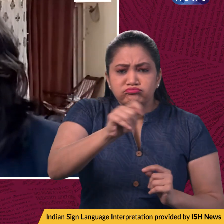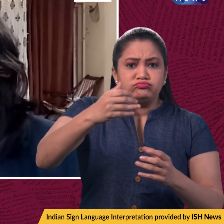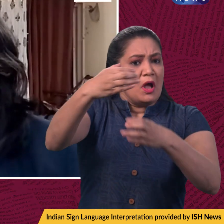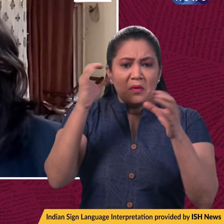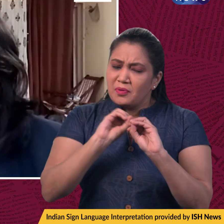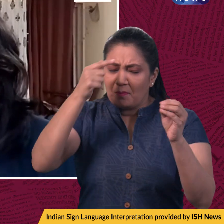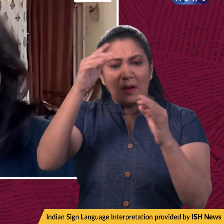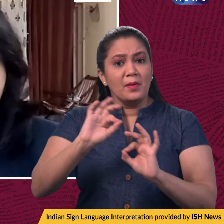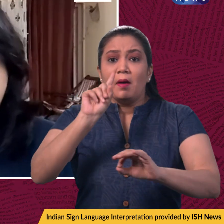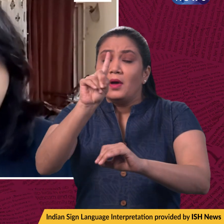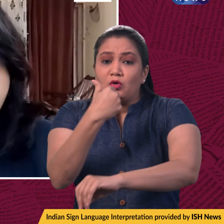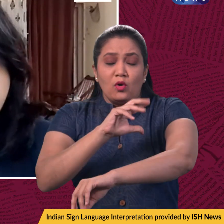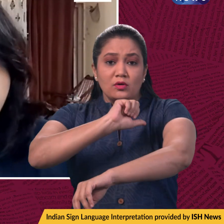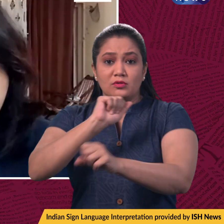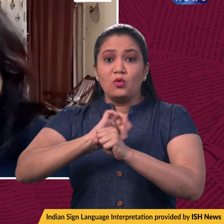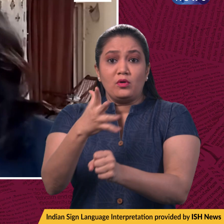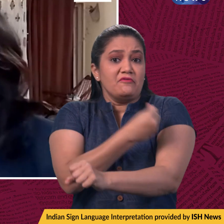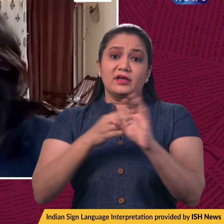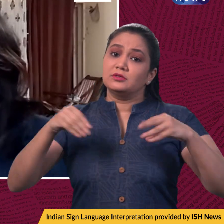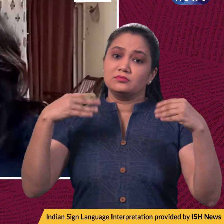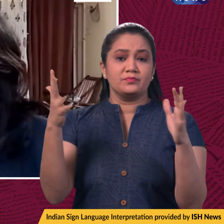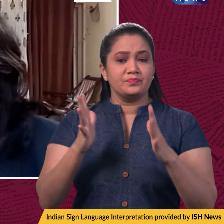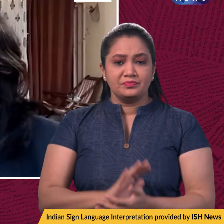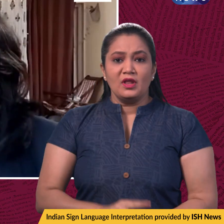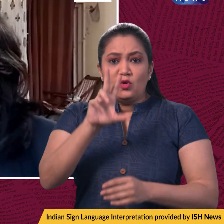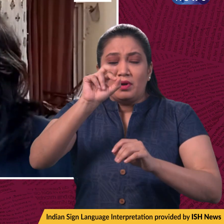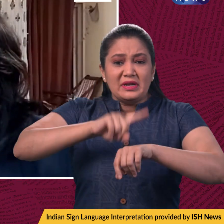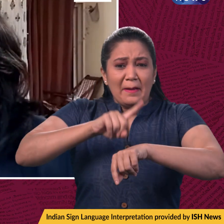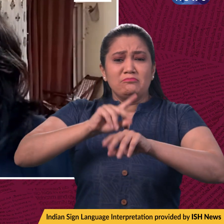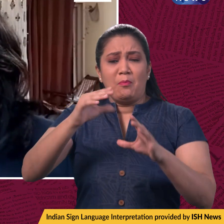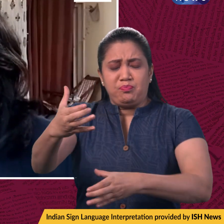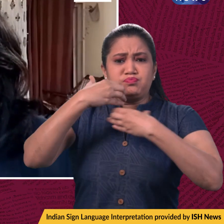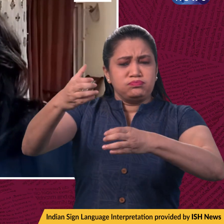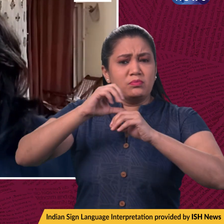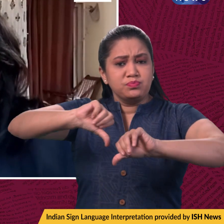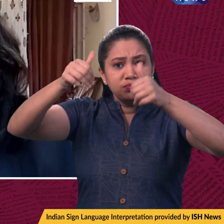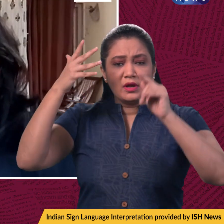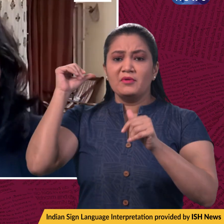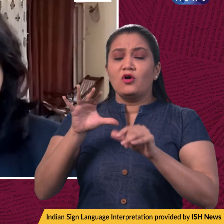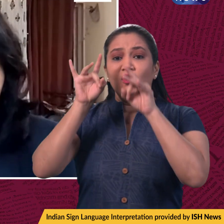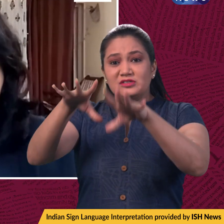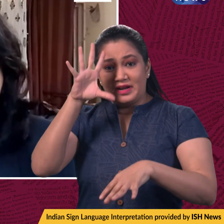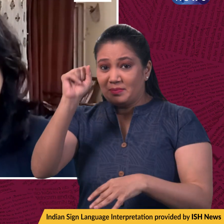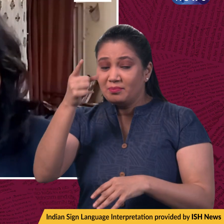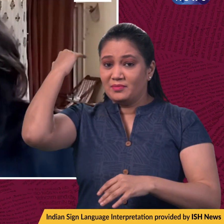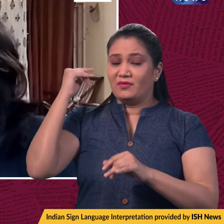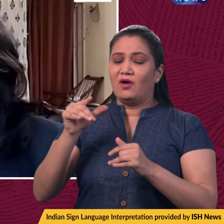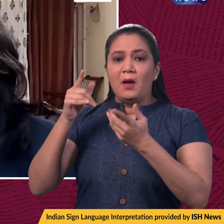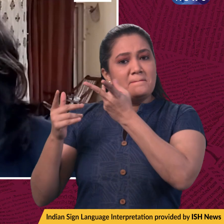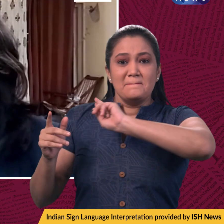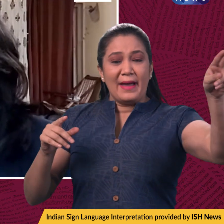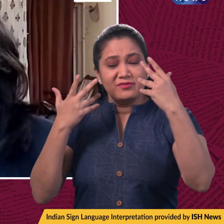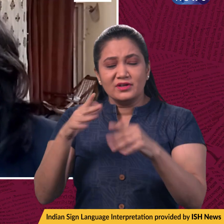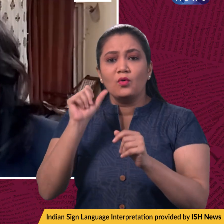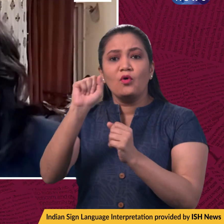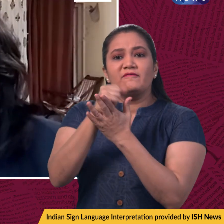tennis trophies than be forced to get a COVID vaccine. The 20-time Grand Slam winner was deported from Australia last month, if you remember,